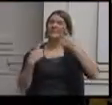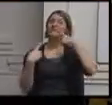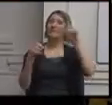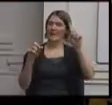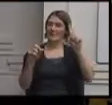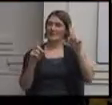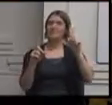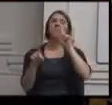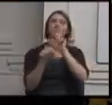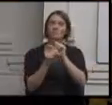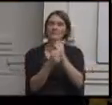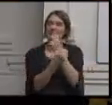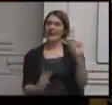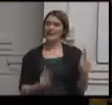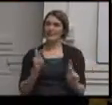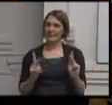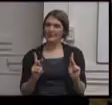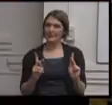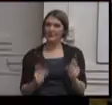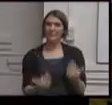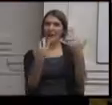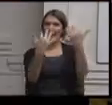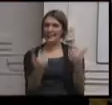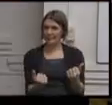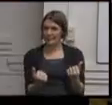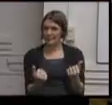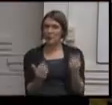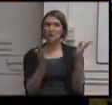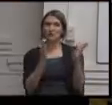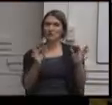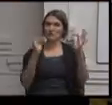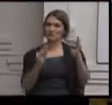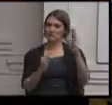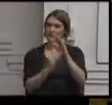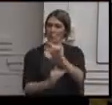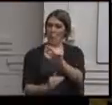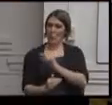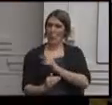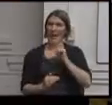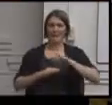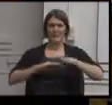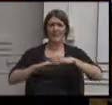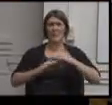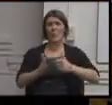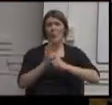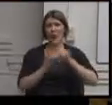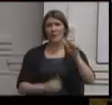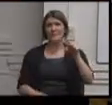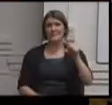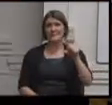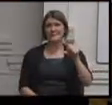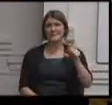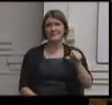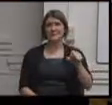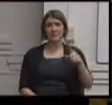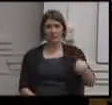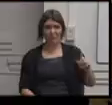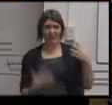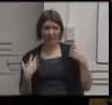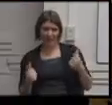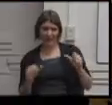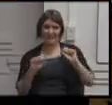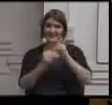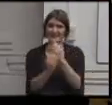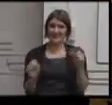effectiveness and the efficiency of service delivered in protecting the citizens of a jurisdiction and the safety and health of fire